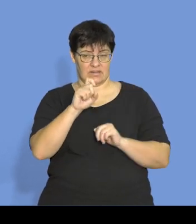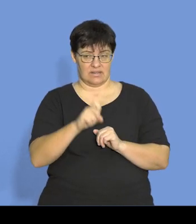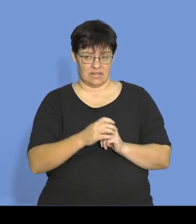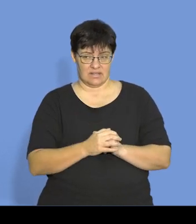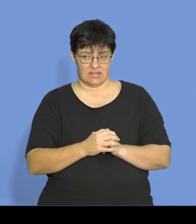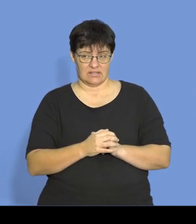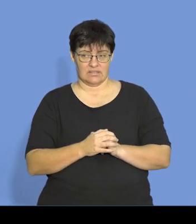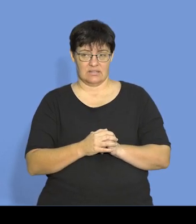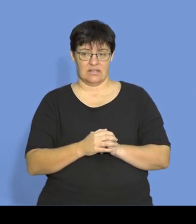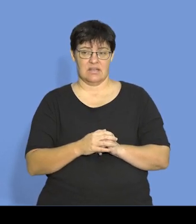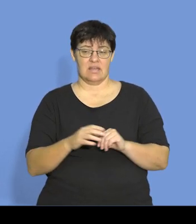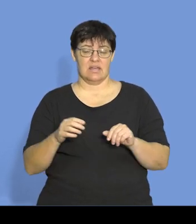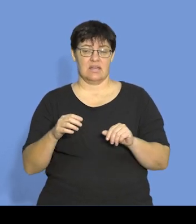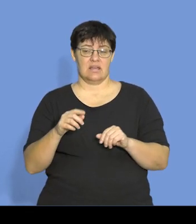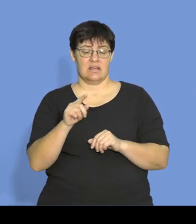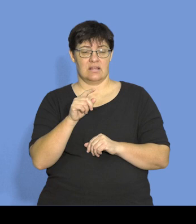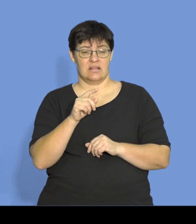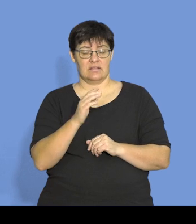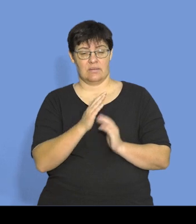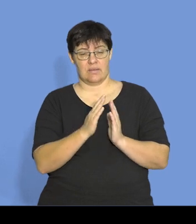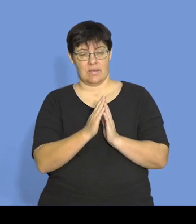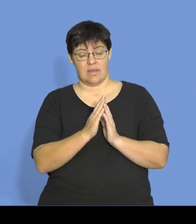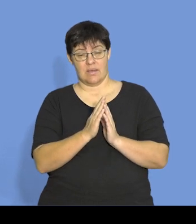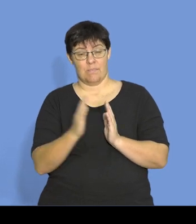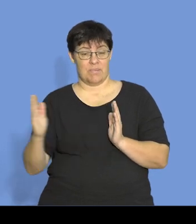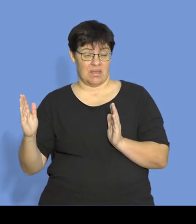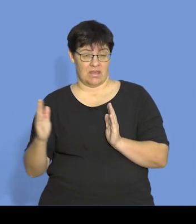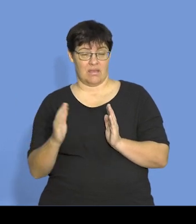5x minus 7x